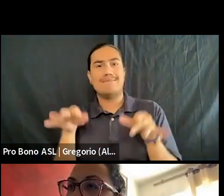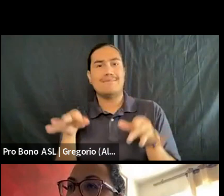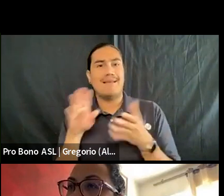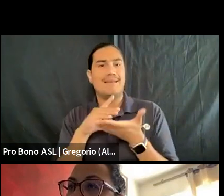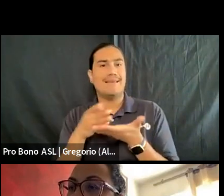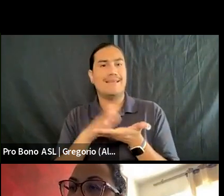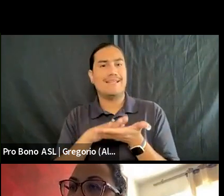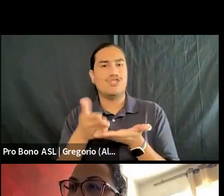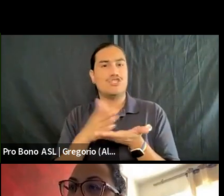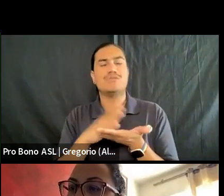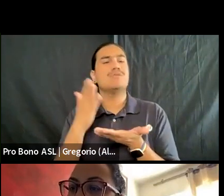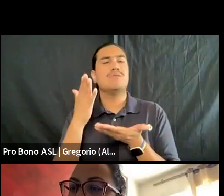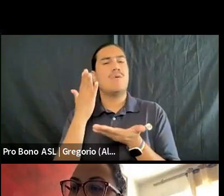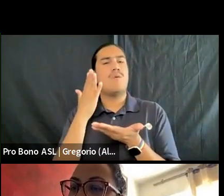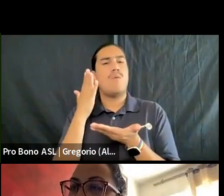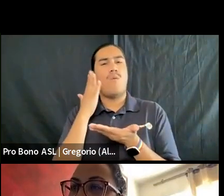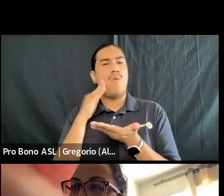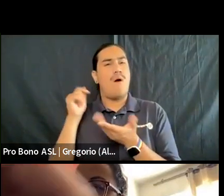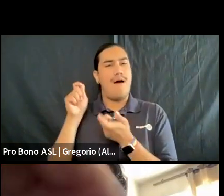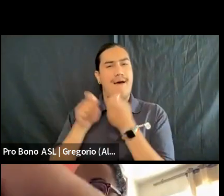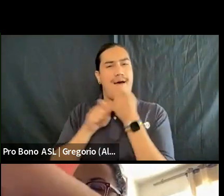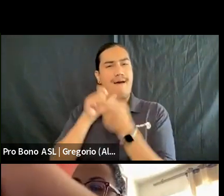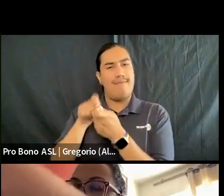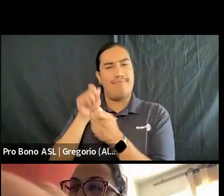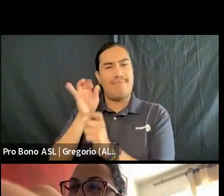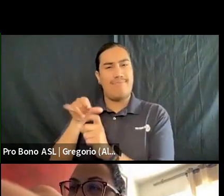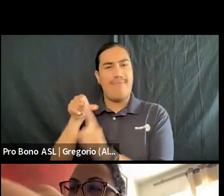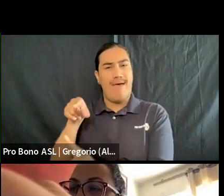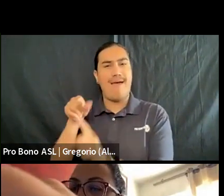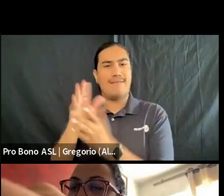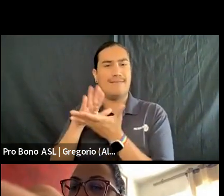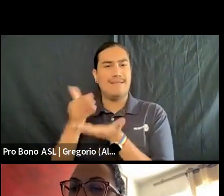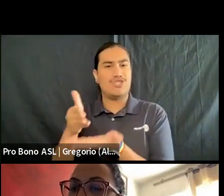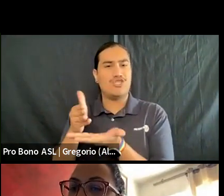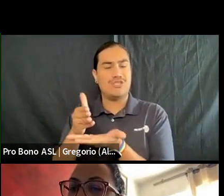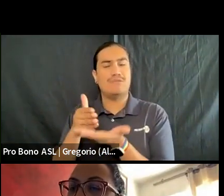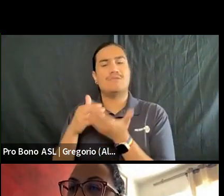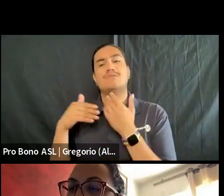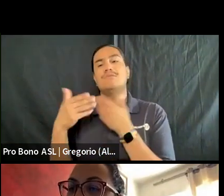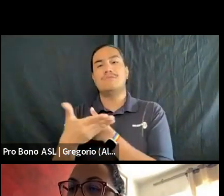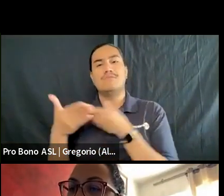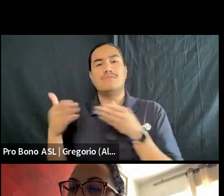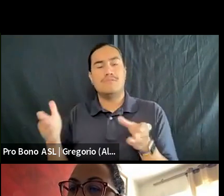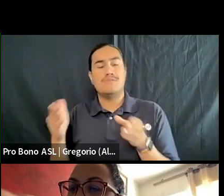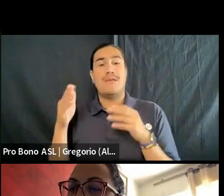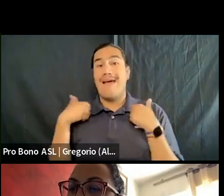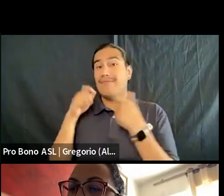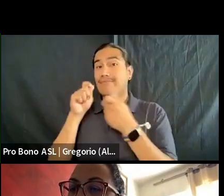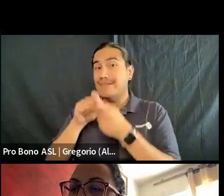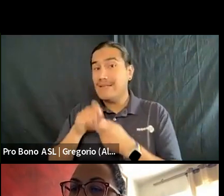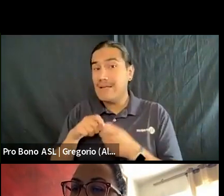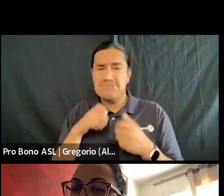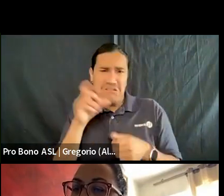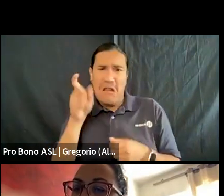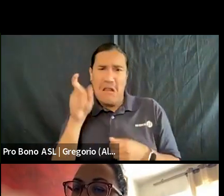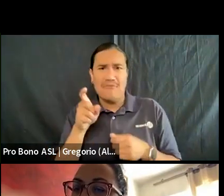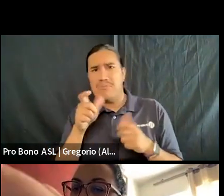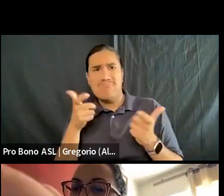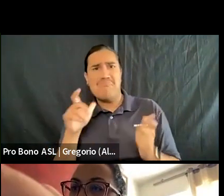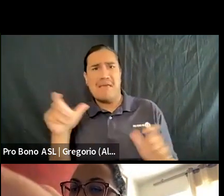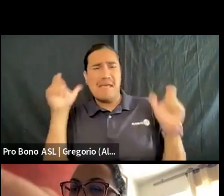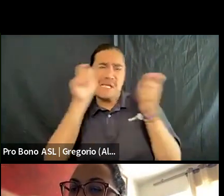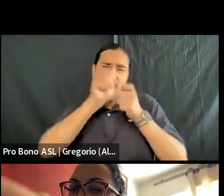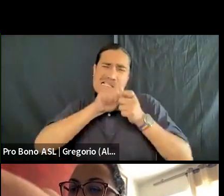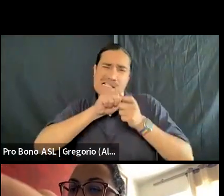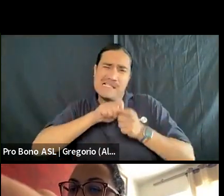what's different about that kitchen? Any detail, doesn't have to be major, it could be minor.